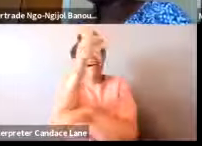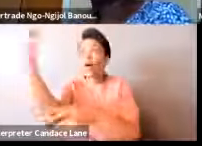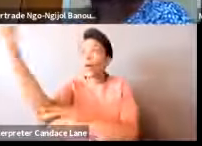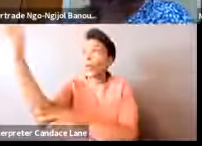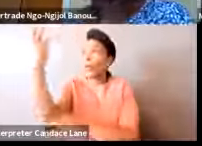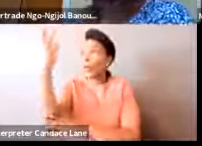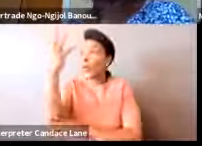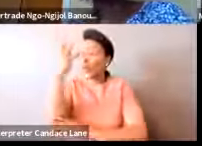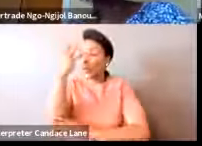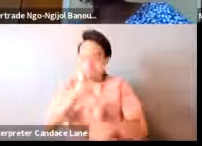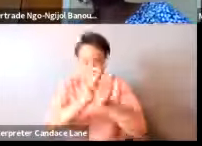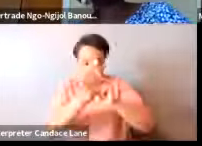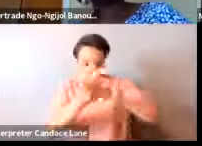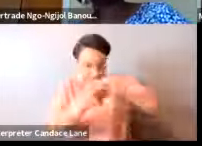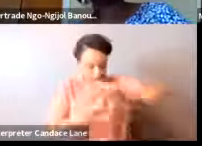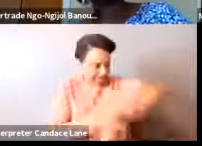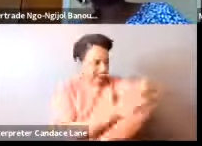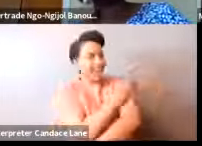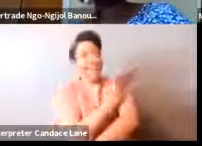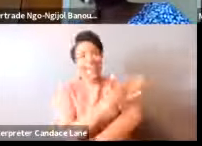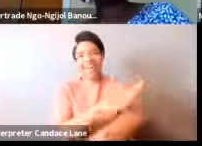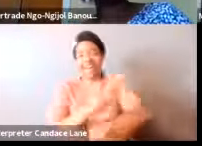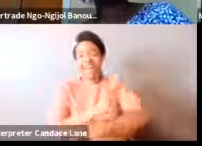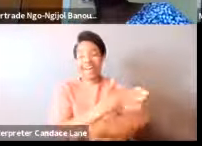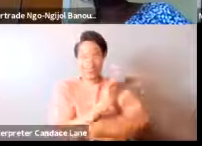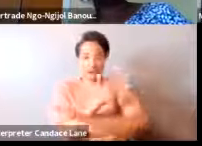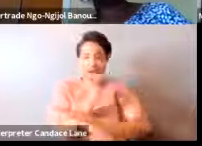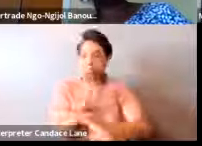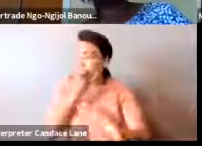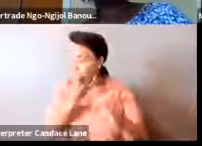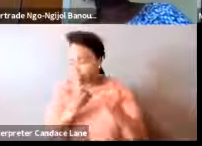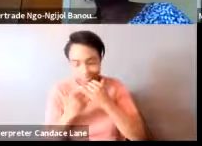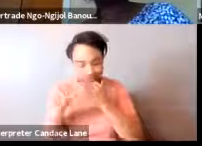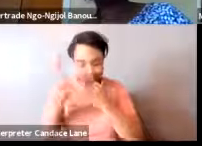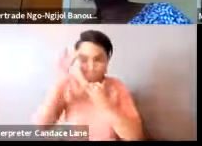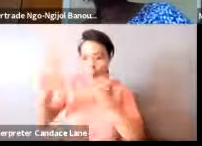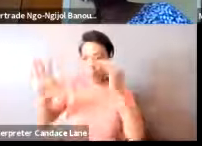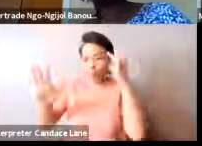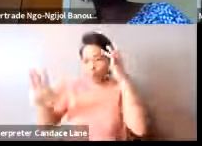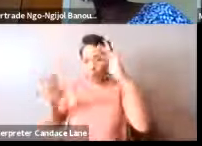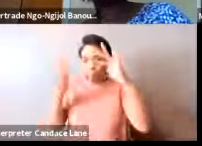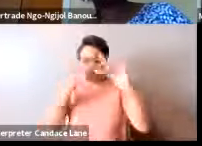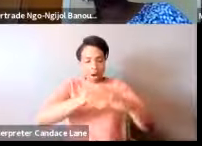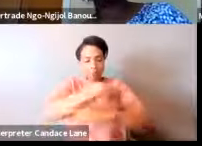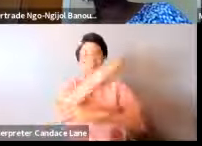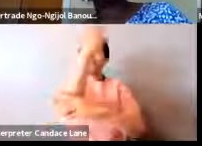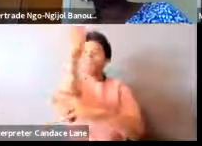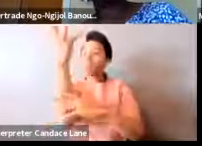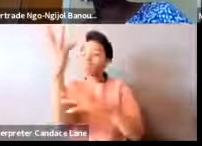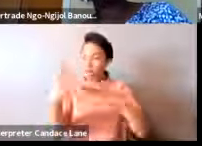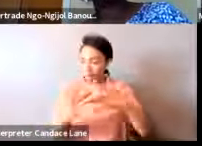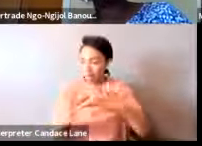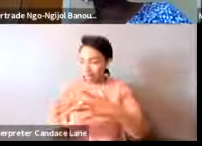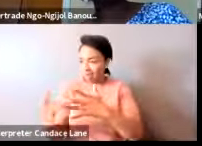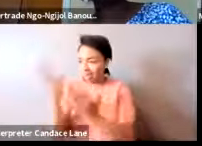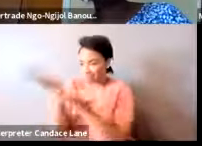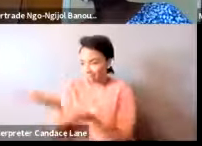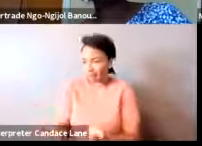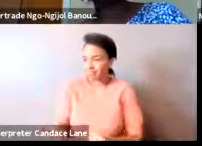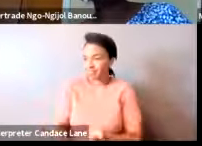song, accidental genius, and rainbow rivers like the river that led me to you. Dreams come